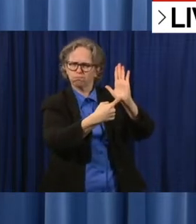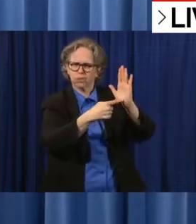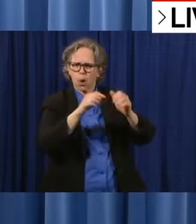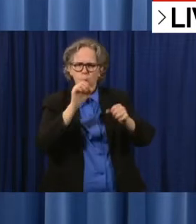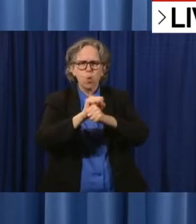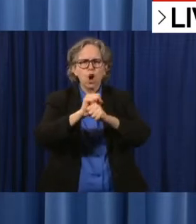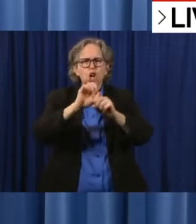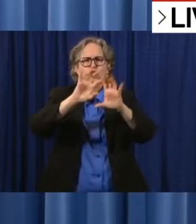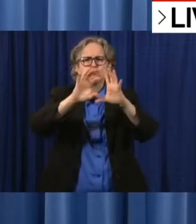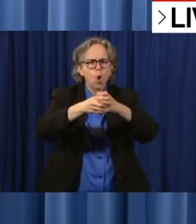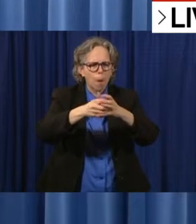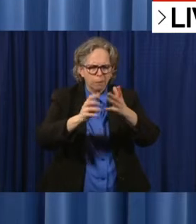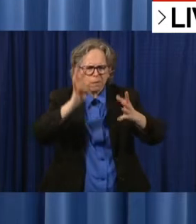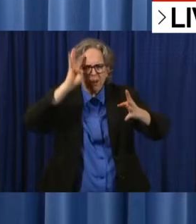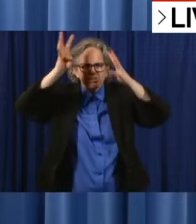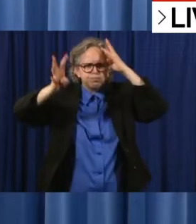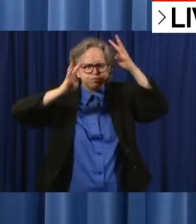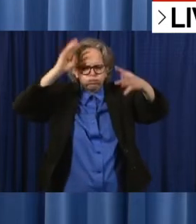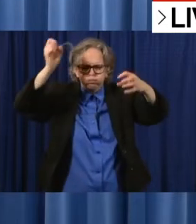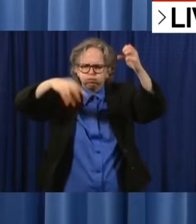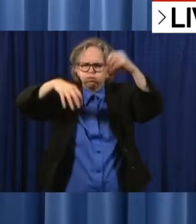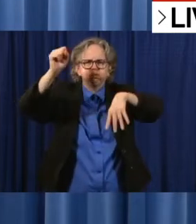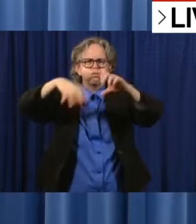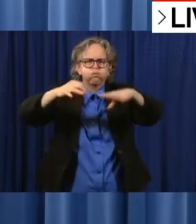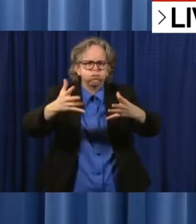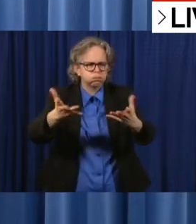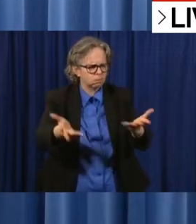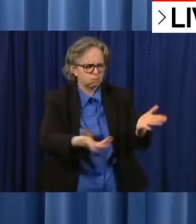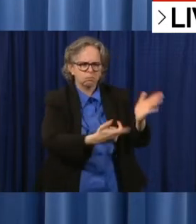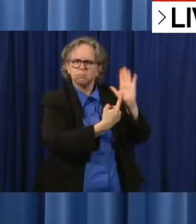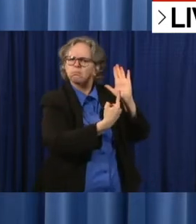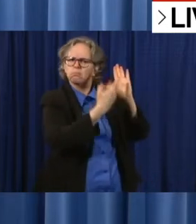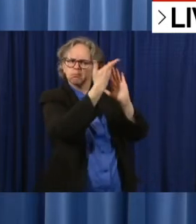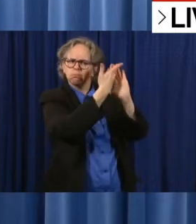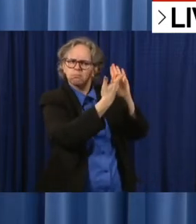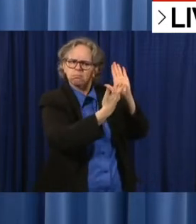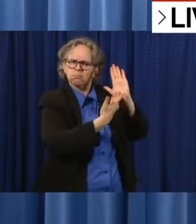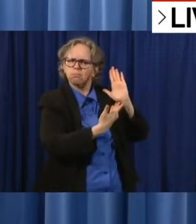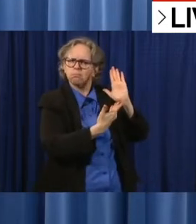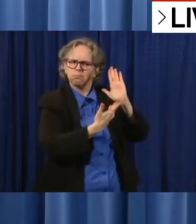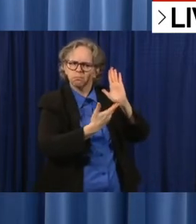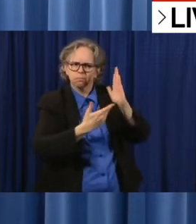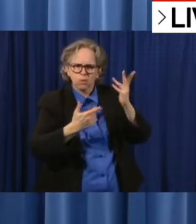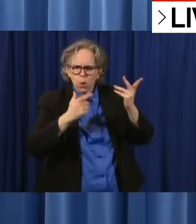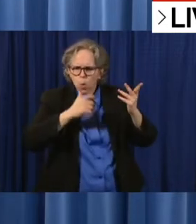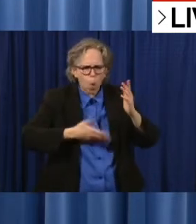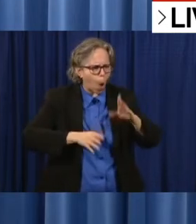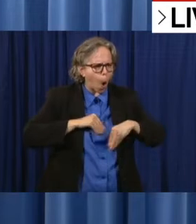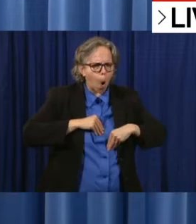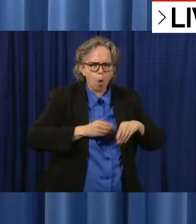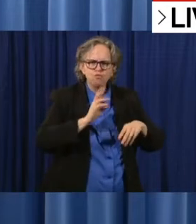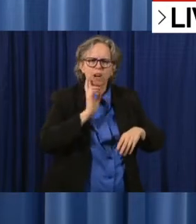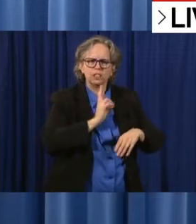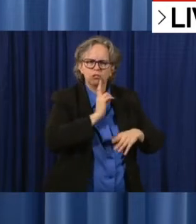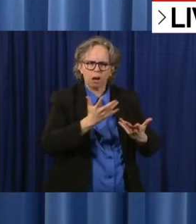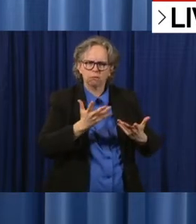up of health officials, but also made up of people who run bars and people who run restaurants.